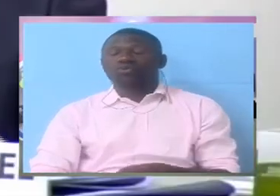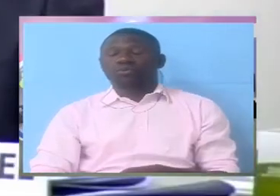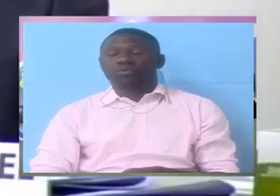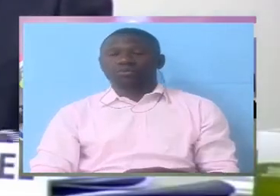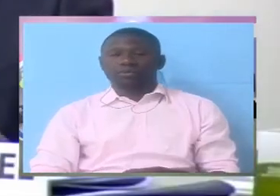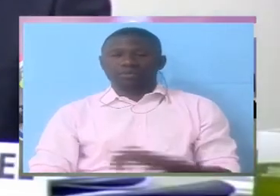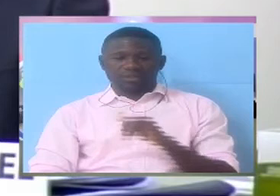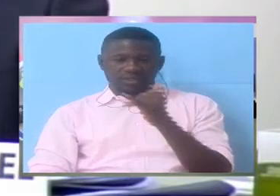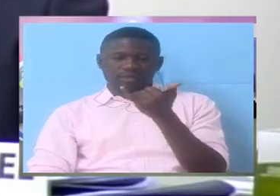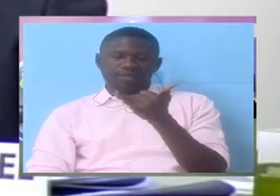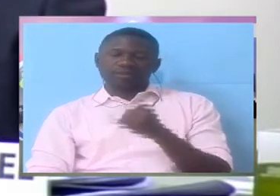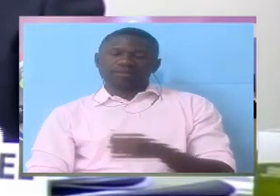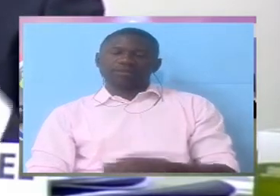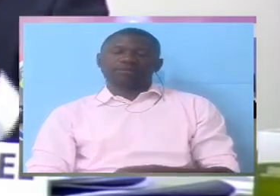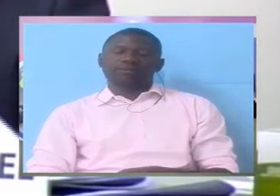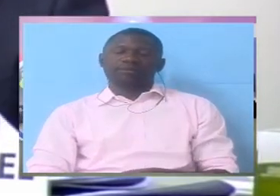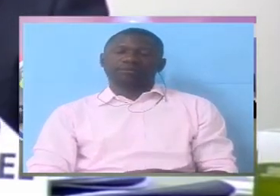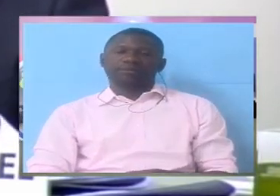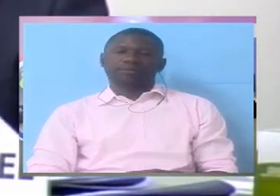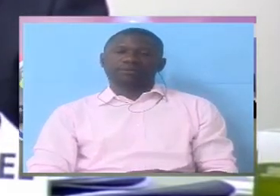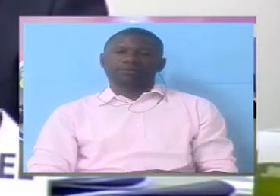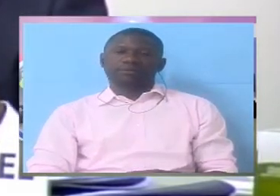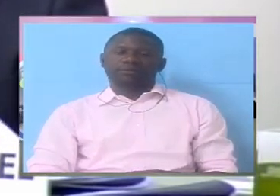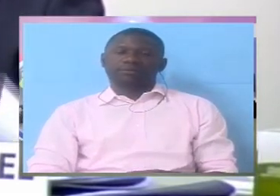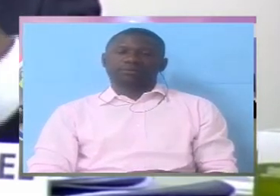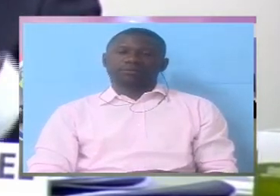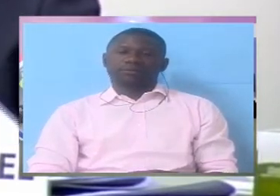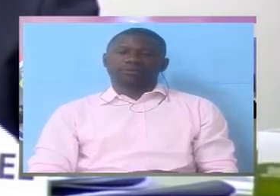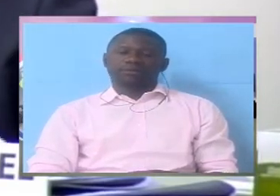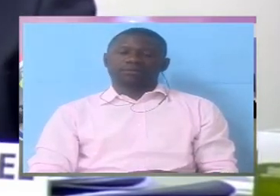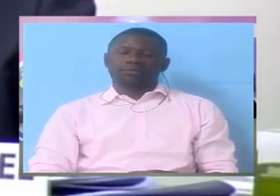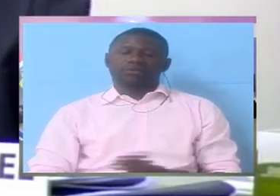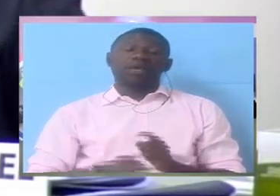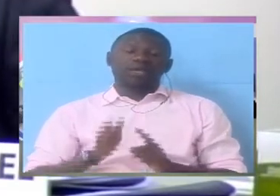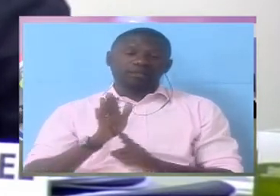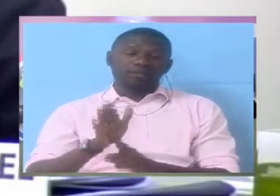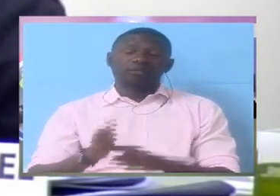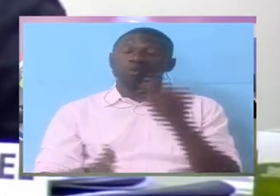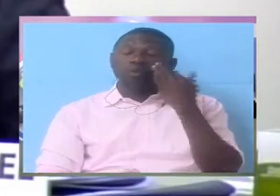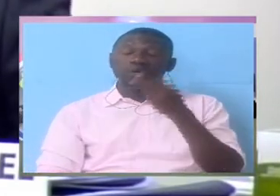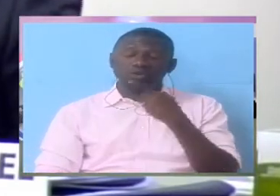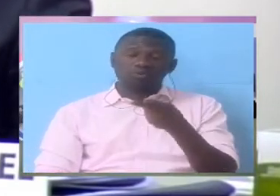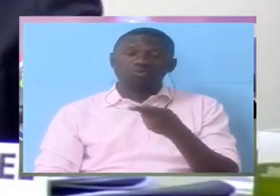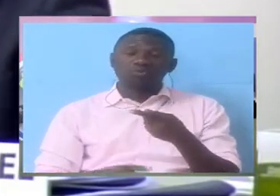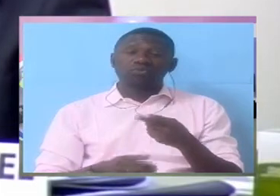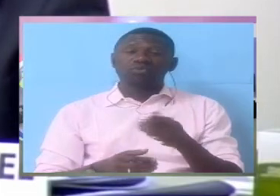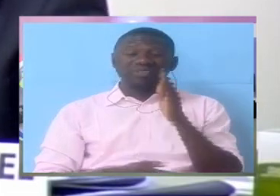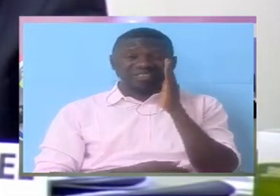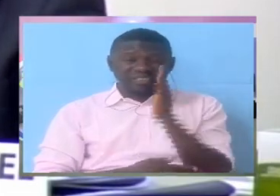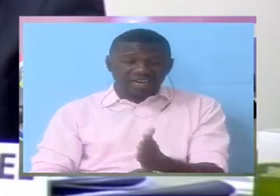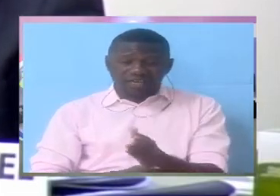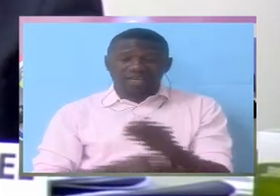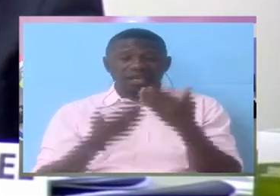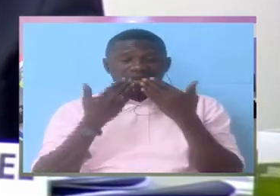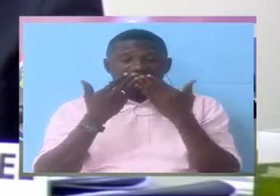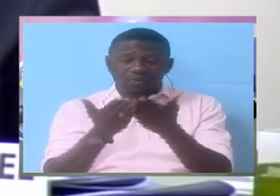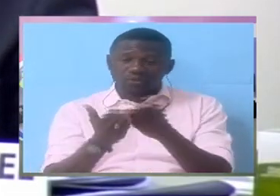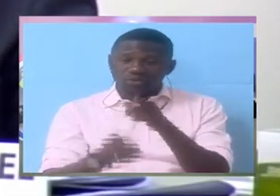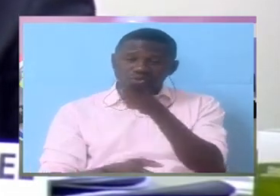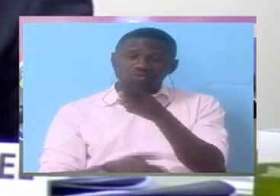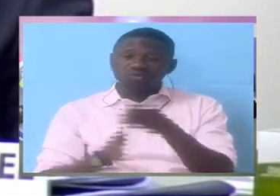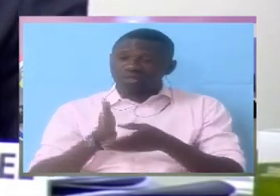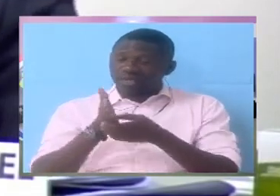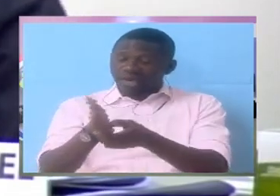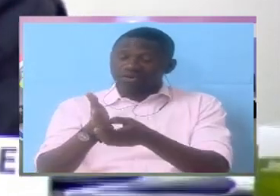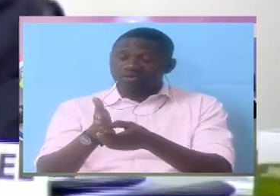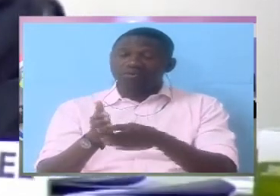In fact, when it comes to actual information, you as director of operations